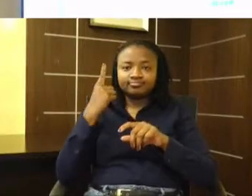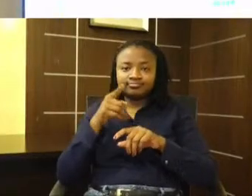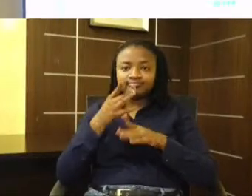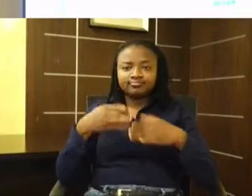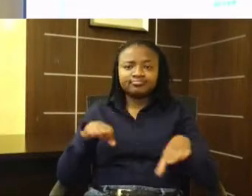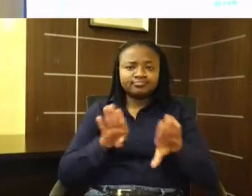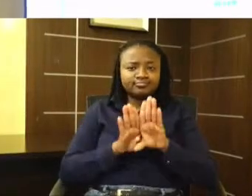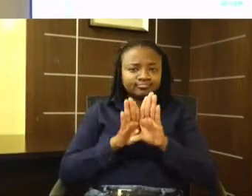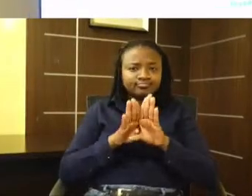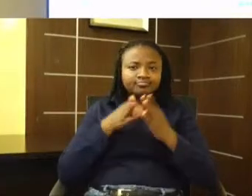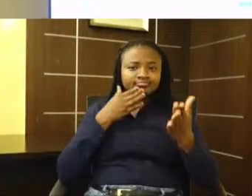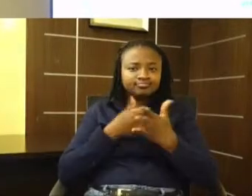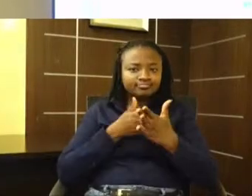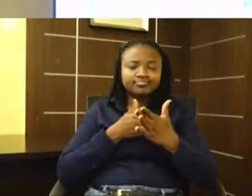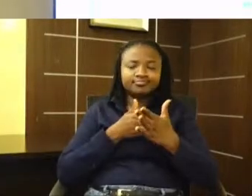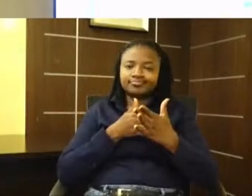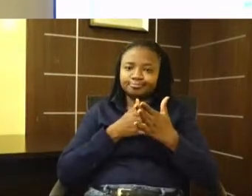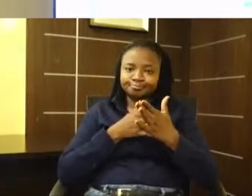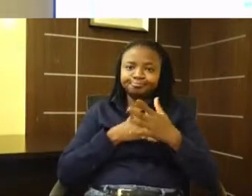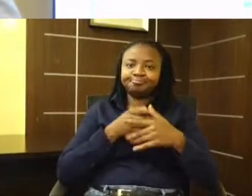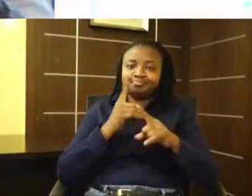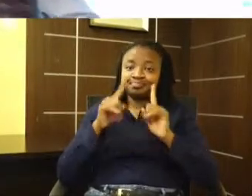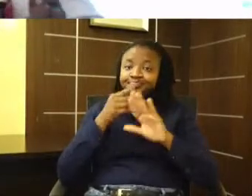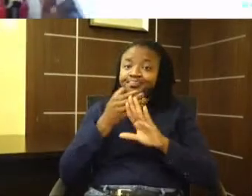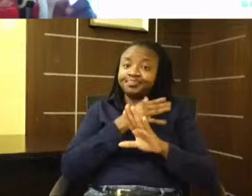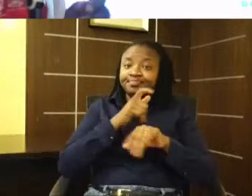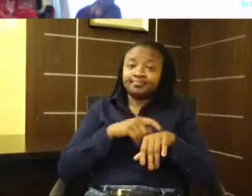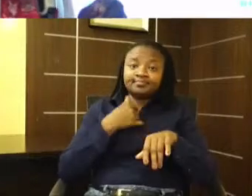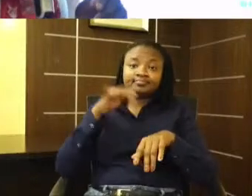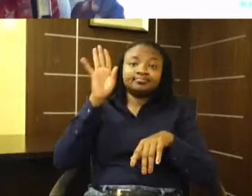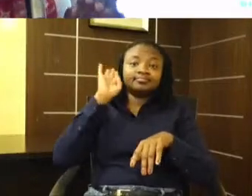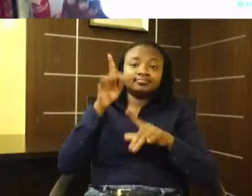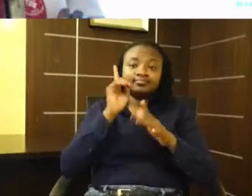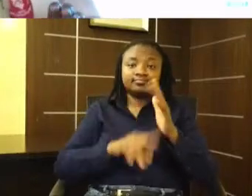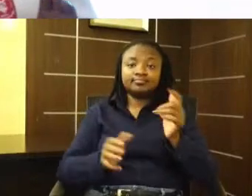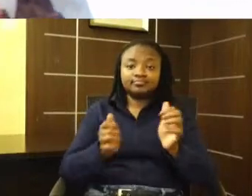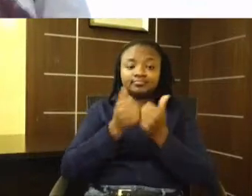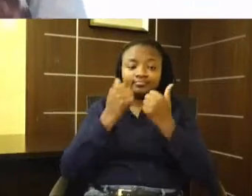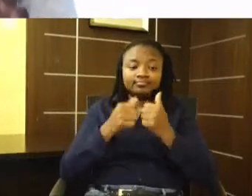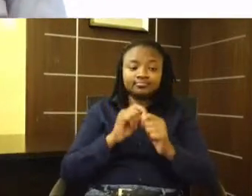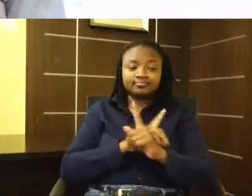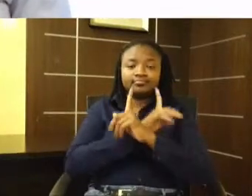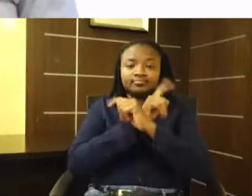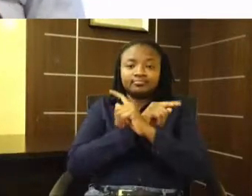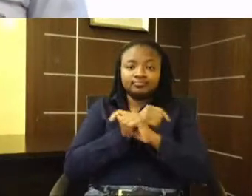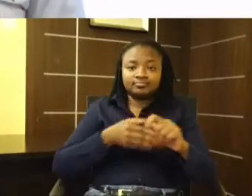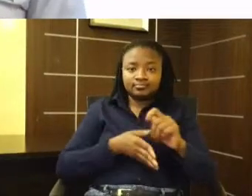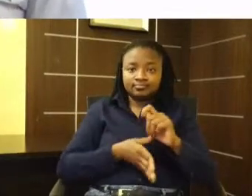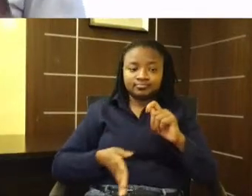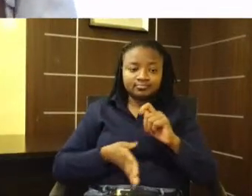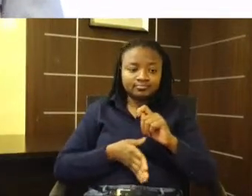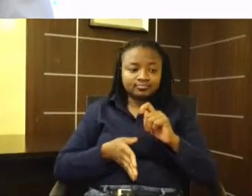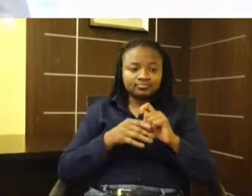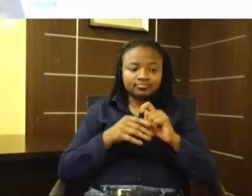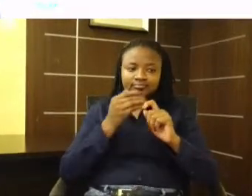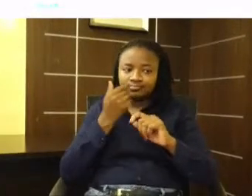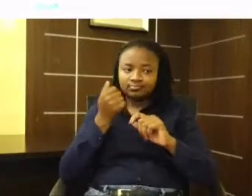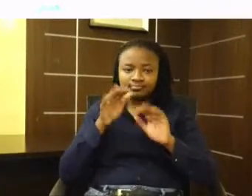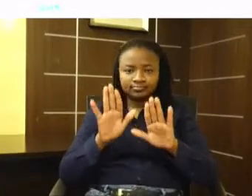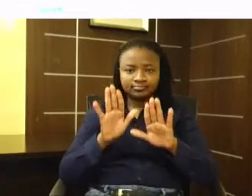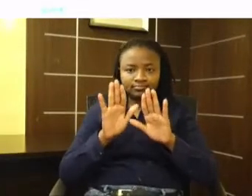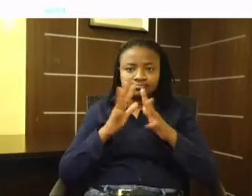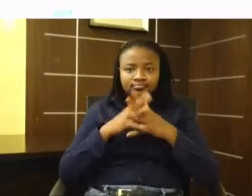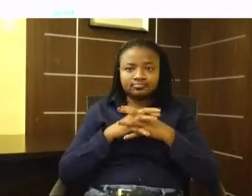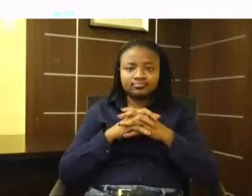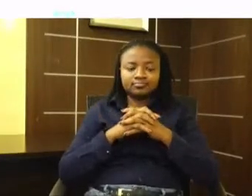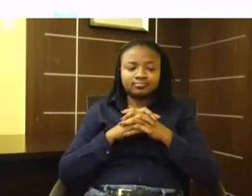something. So sasa ile nilisikia vile what happens huko TikTok, nikasema pana, wacha moto kwanza ifanye nini? Cool off.